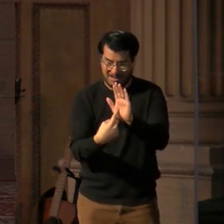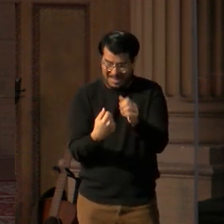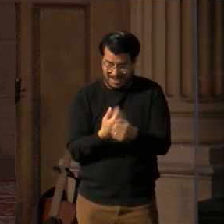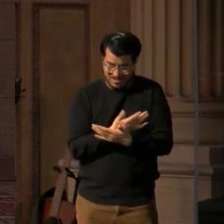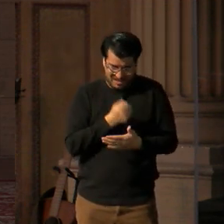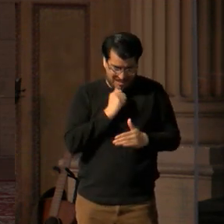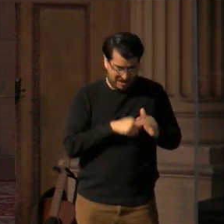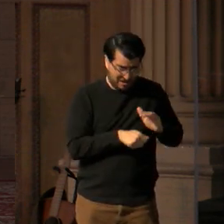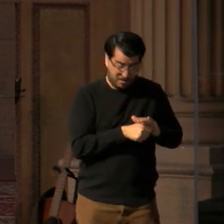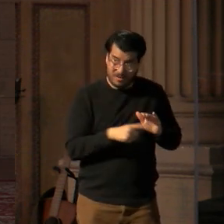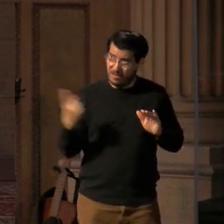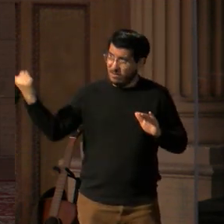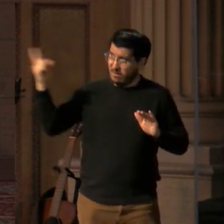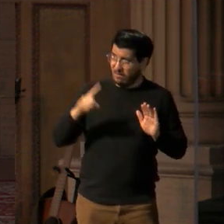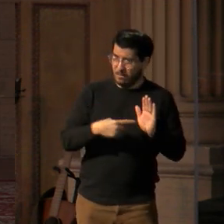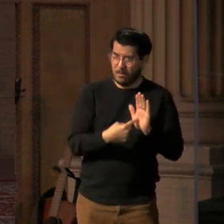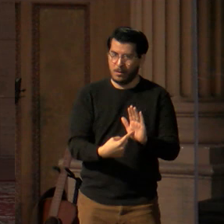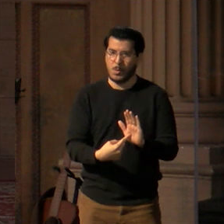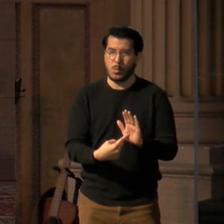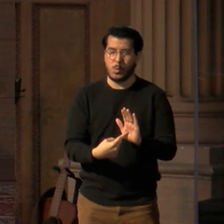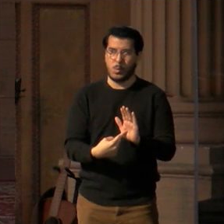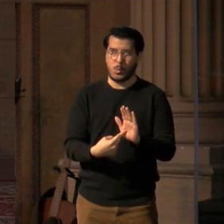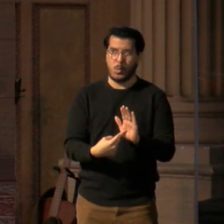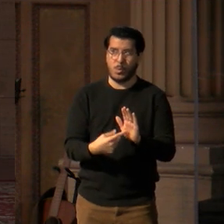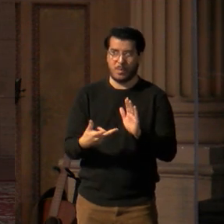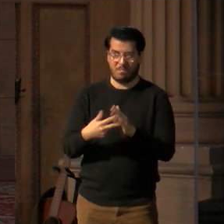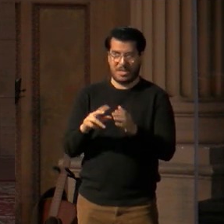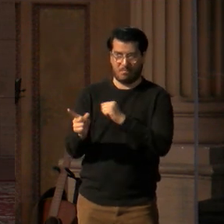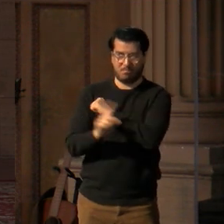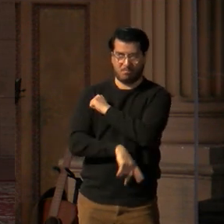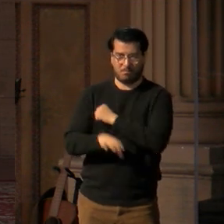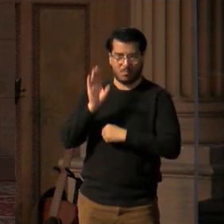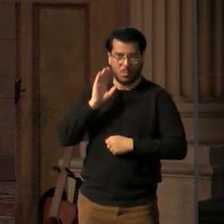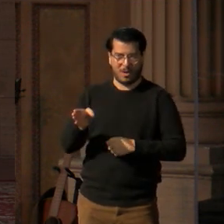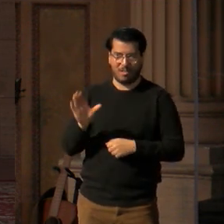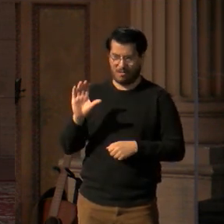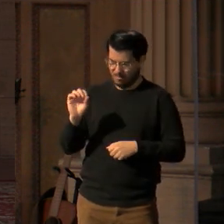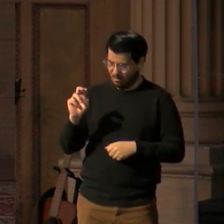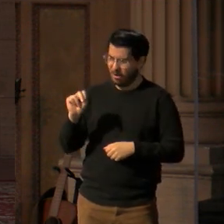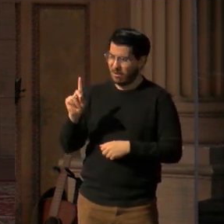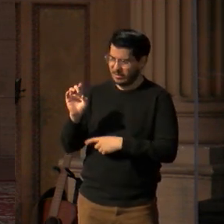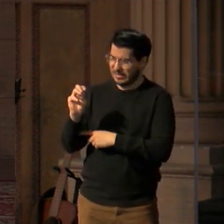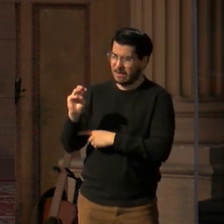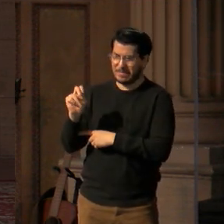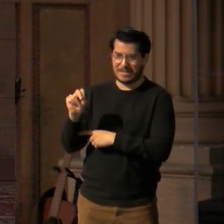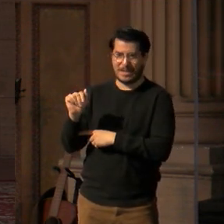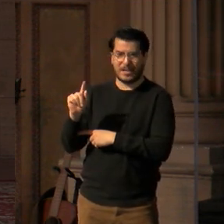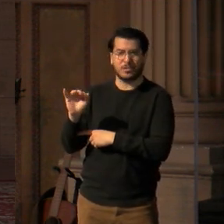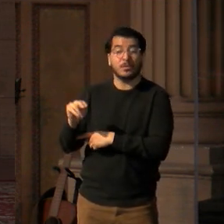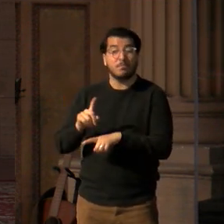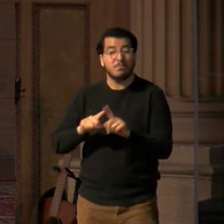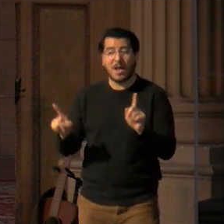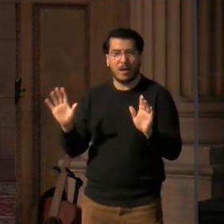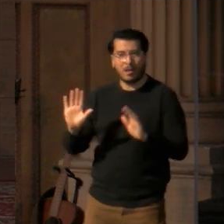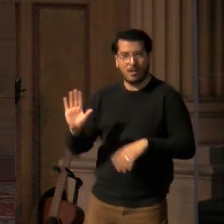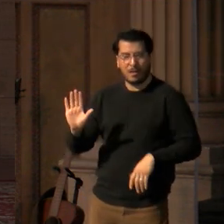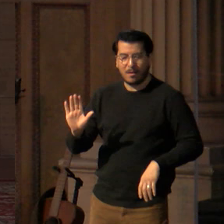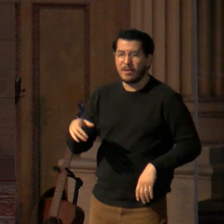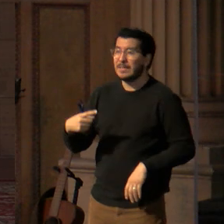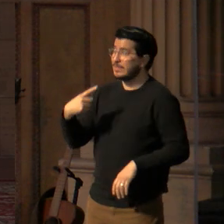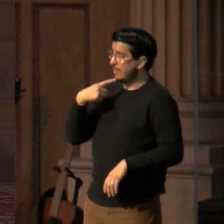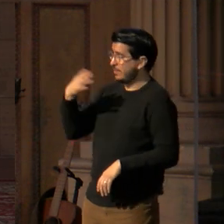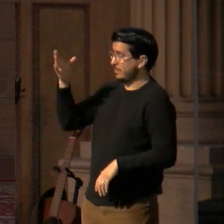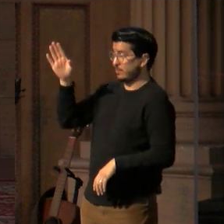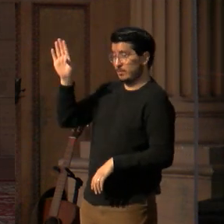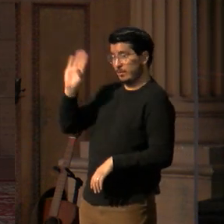going to come and expose it all. You would expect nothing but condemnation. But it says that there's coming a day when God will come and when he